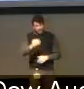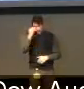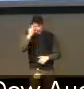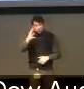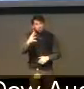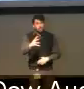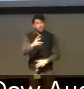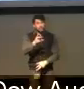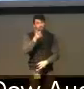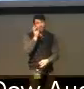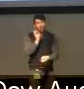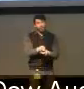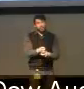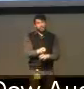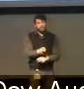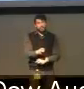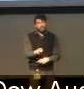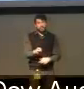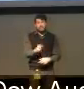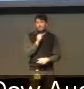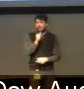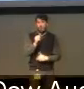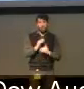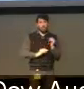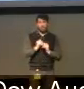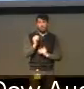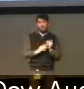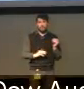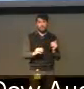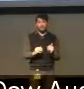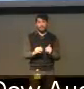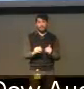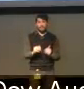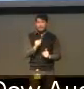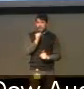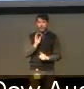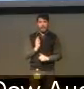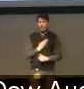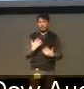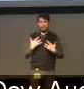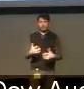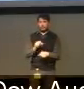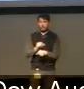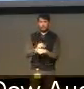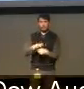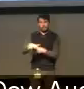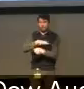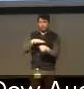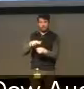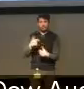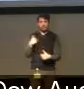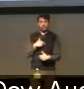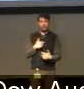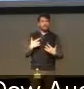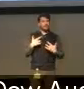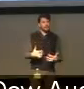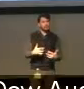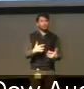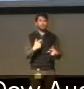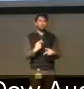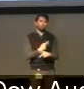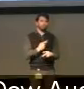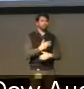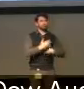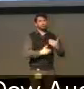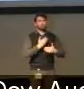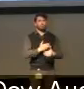up there outside of our normal comfort zones. These are not our home units for anybody, and there's different environments. We're not able to do the things we normally do from